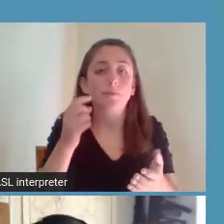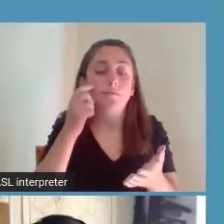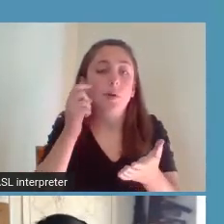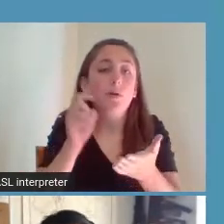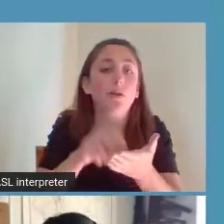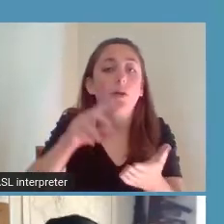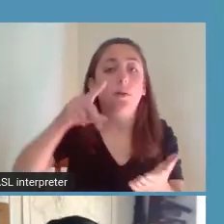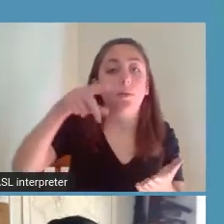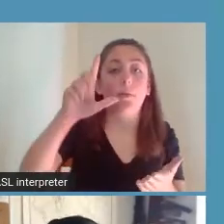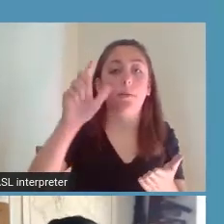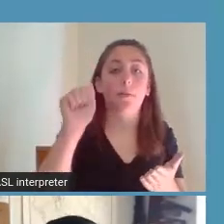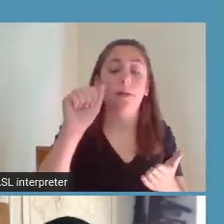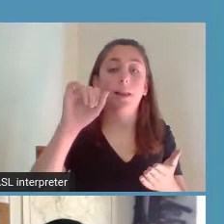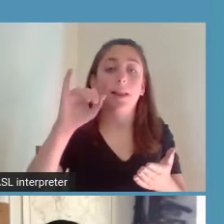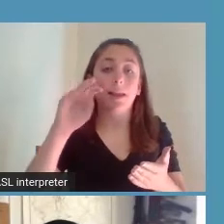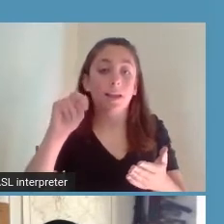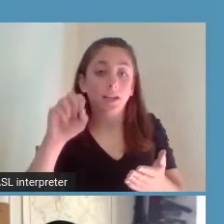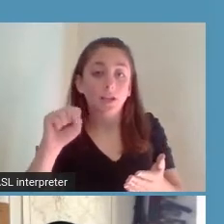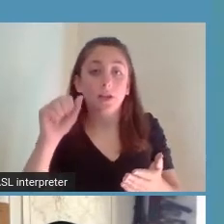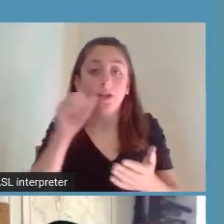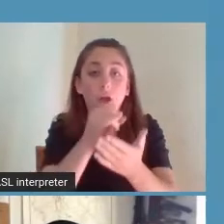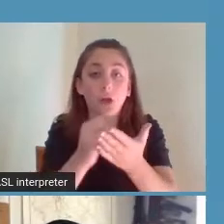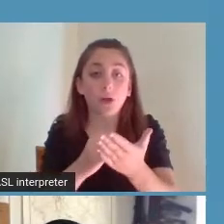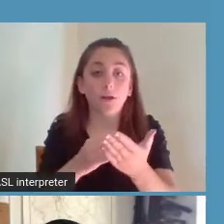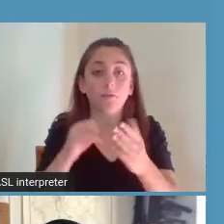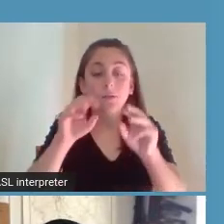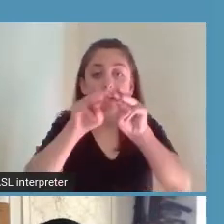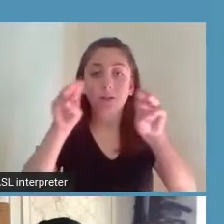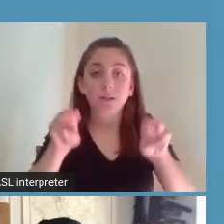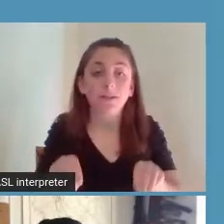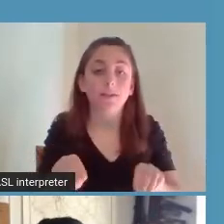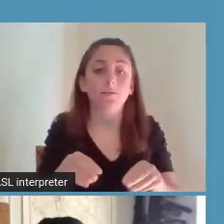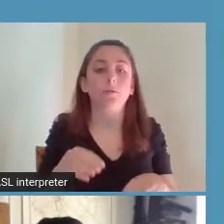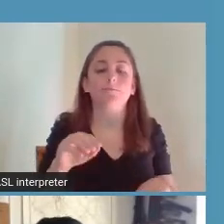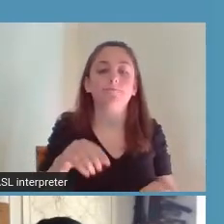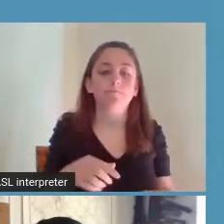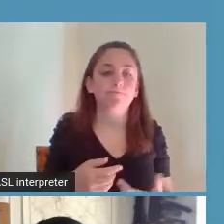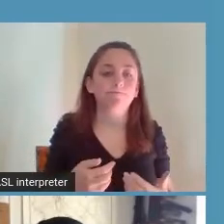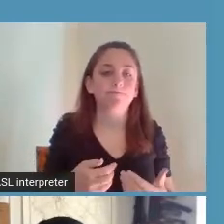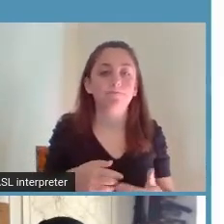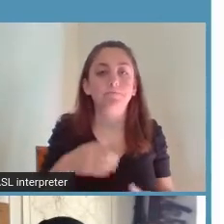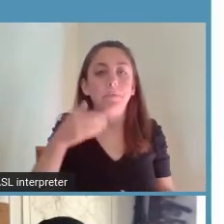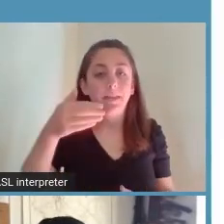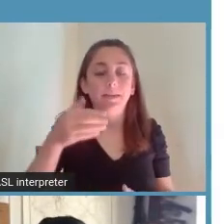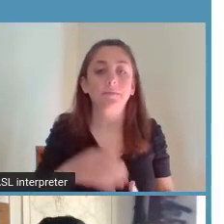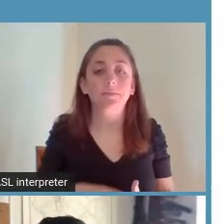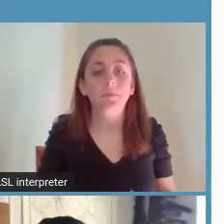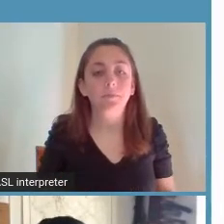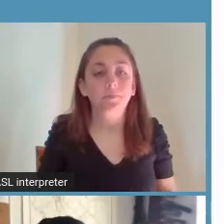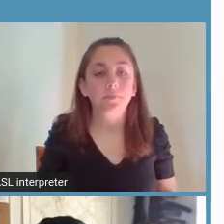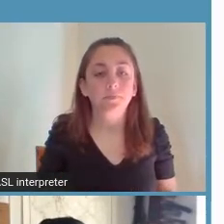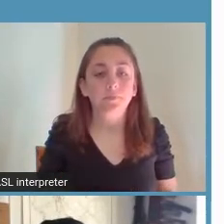Museum land acknowledgement. If we can go to the next slide, please.